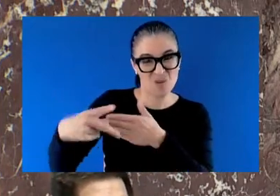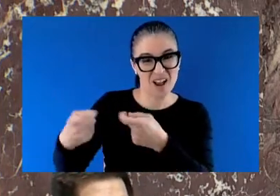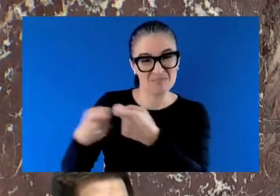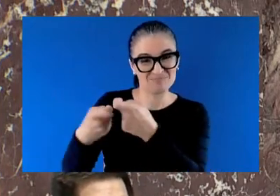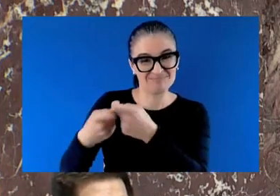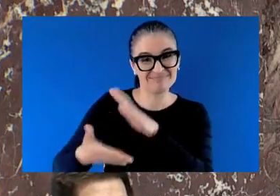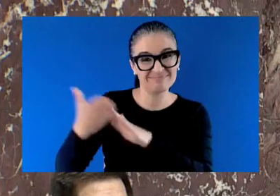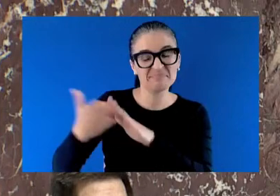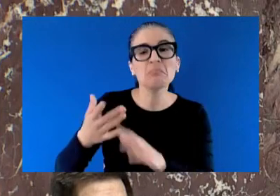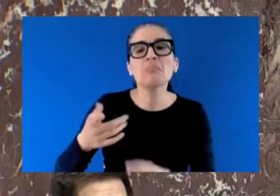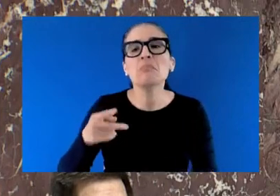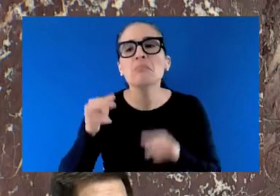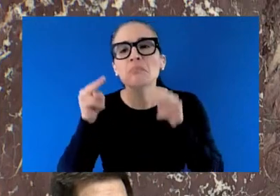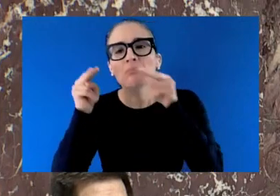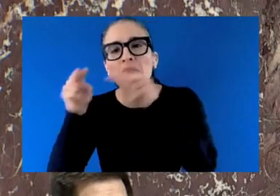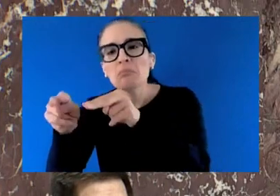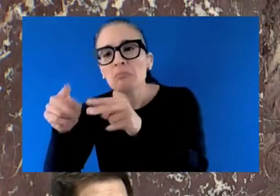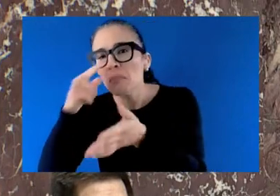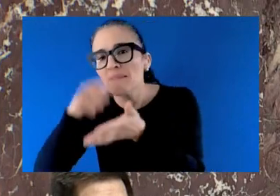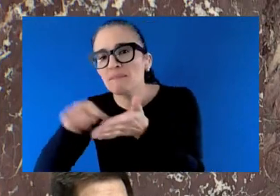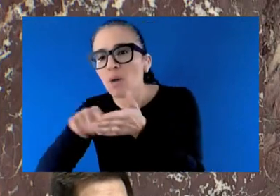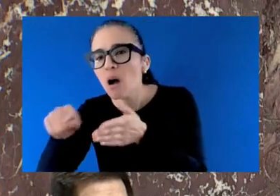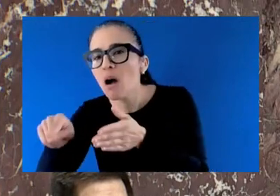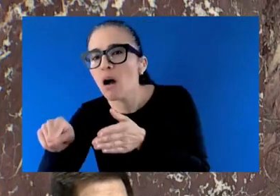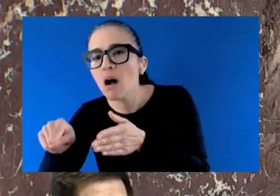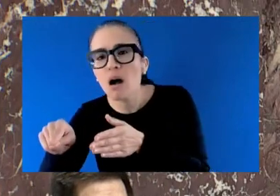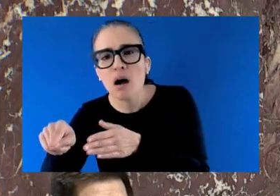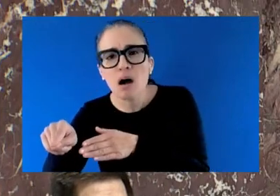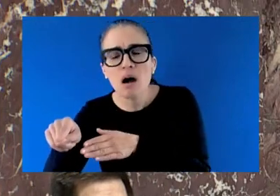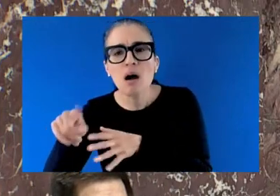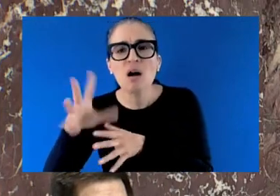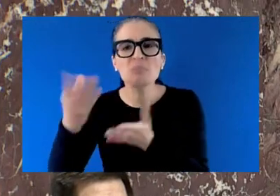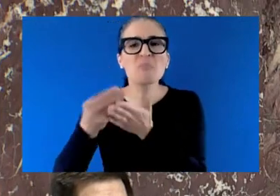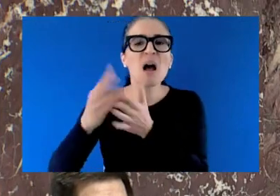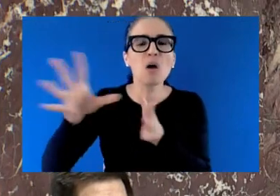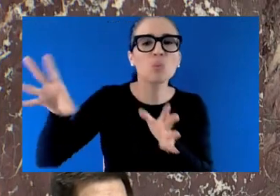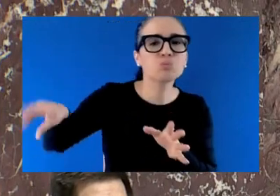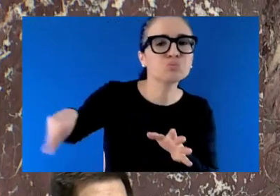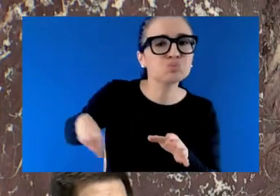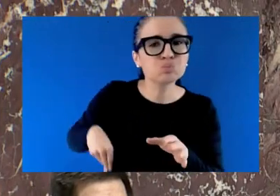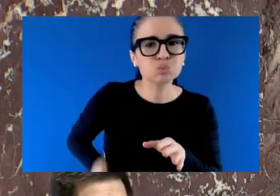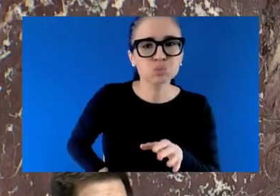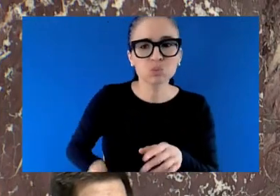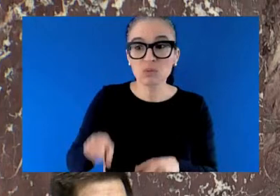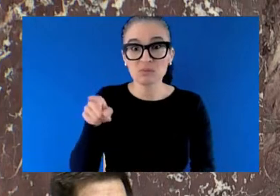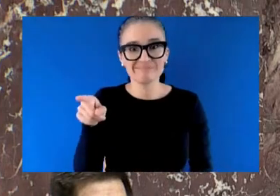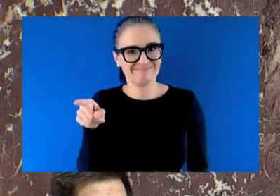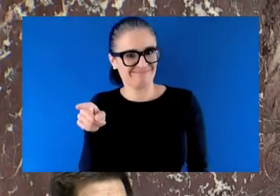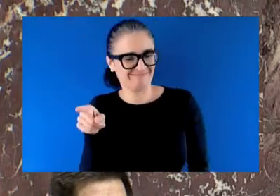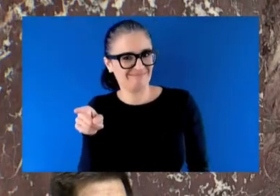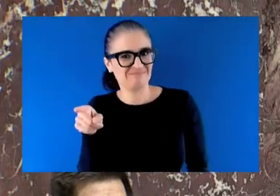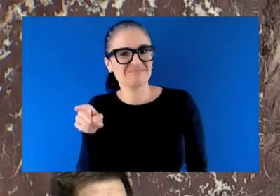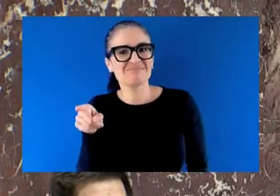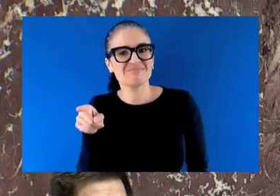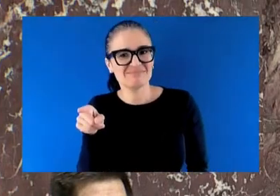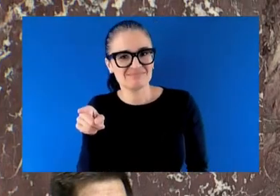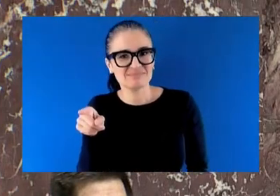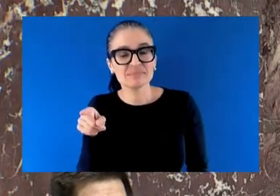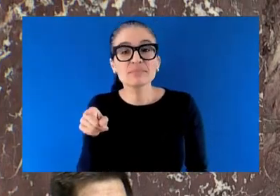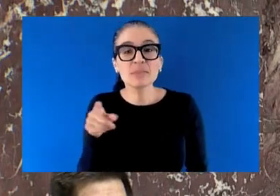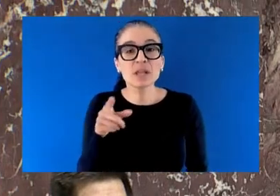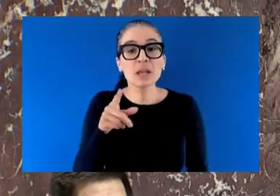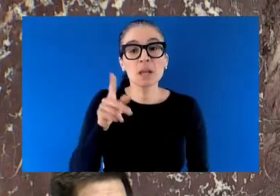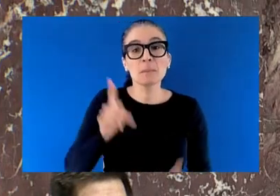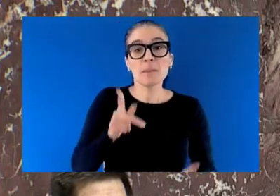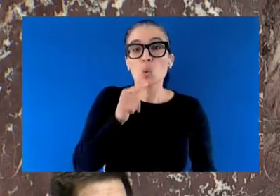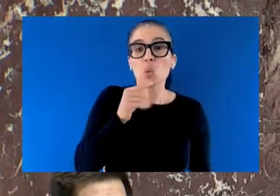a 20% success fee from applicants for advisory services. These are the same people that